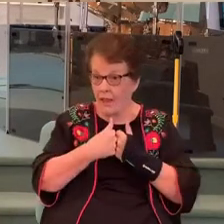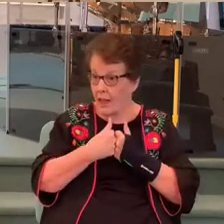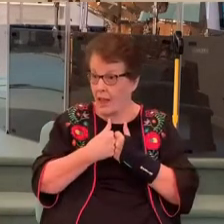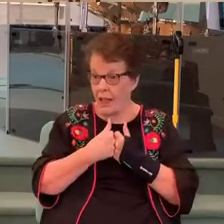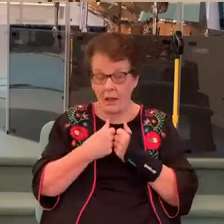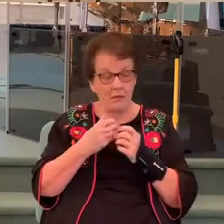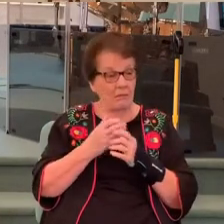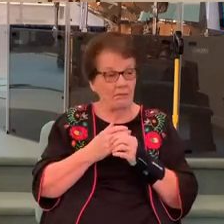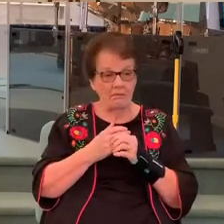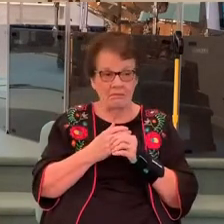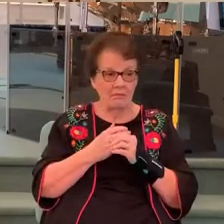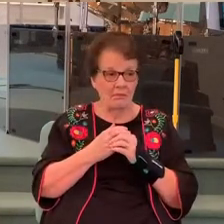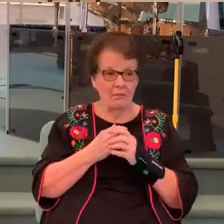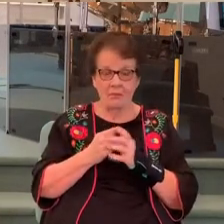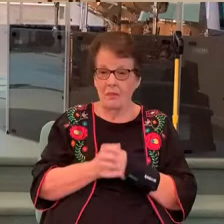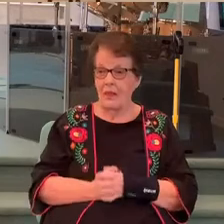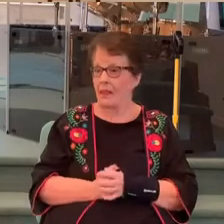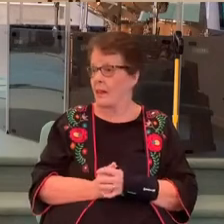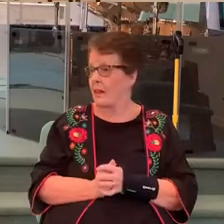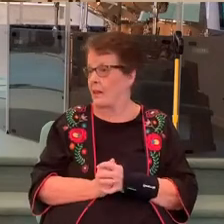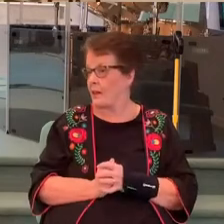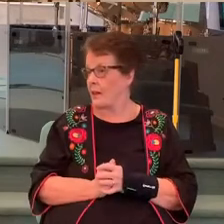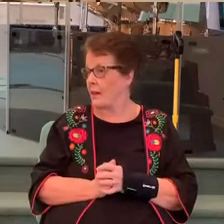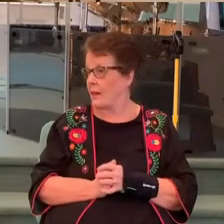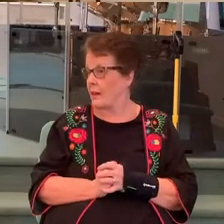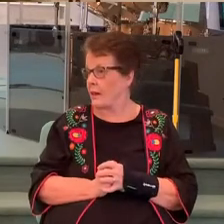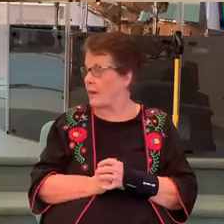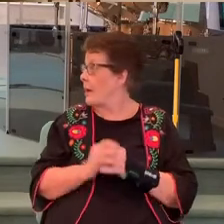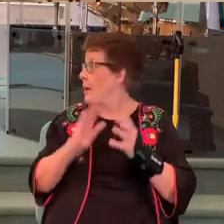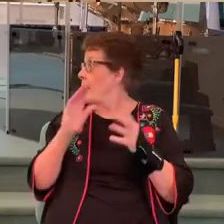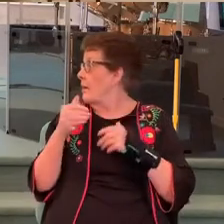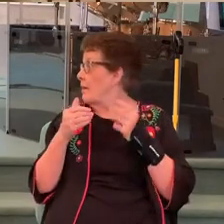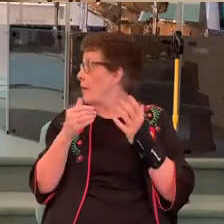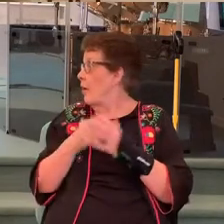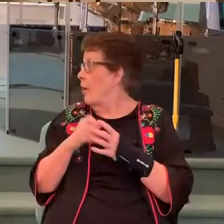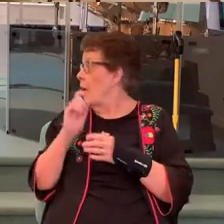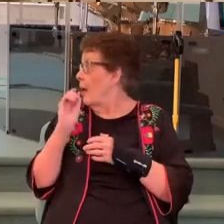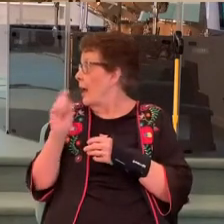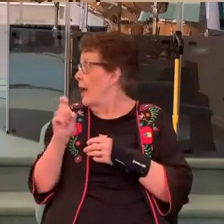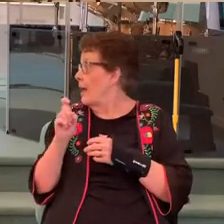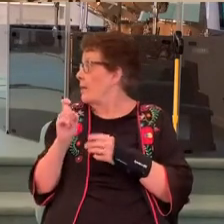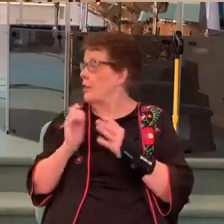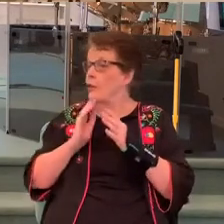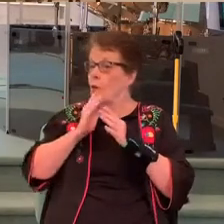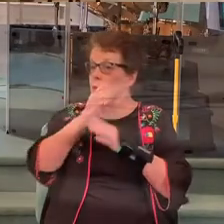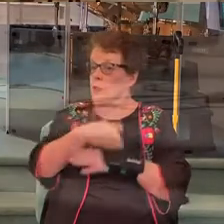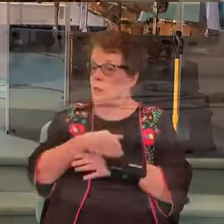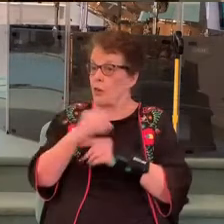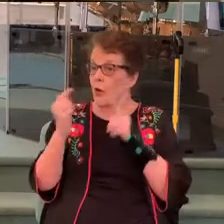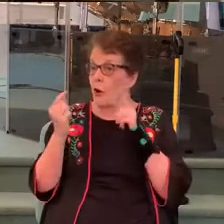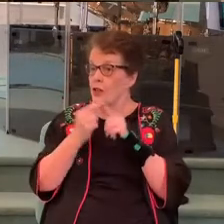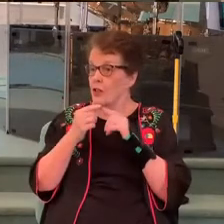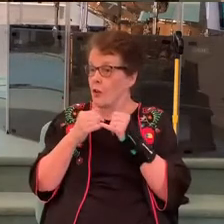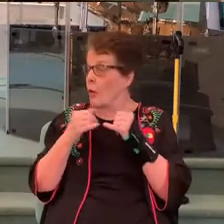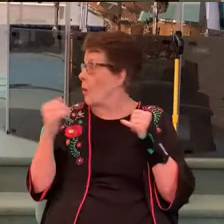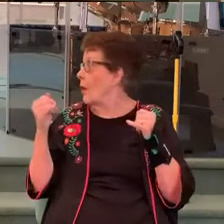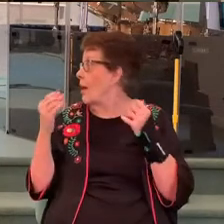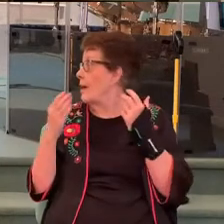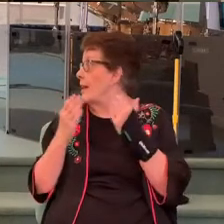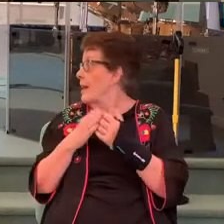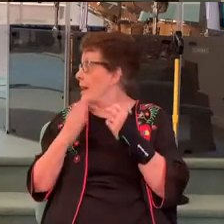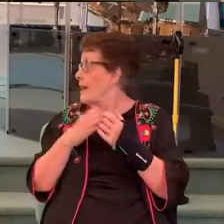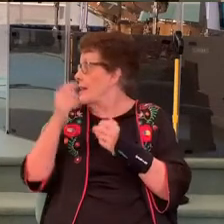play. But if all I was having to do is get across the goal line right here, it's much easier for me to do